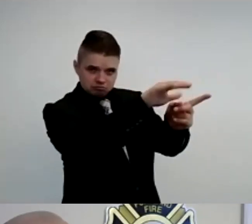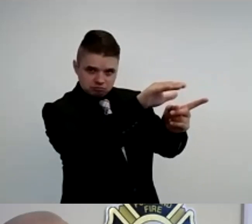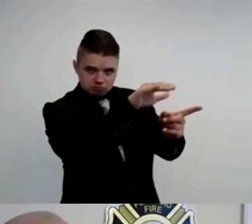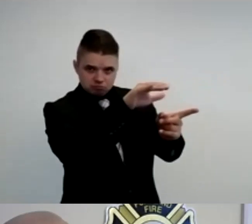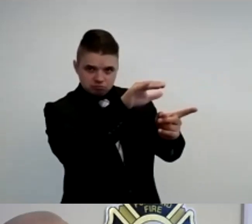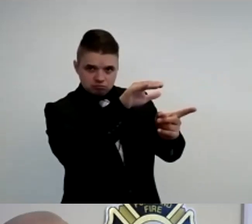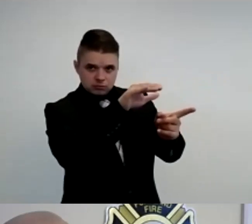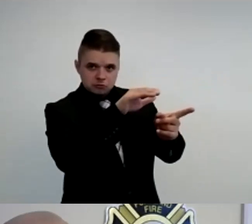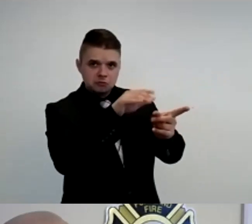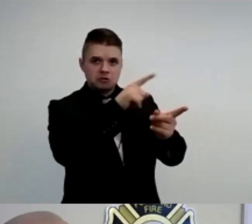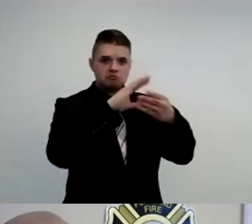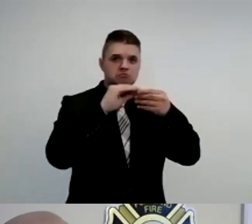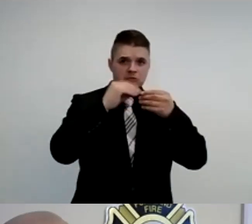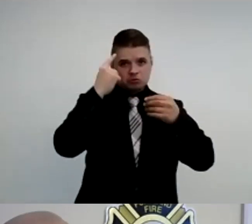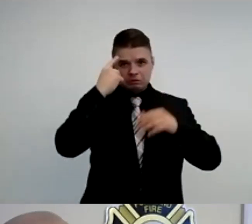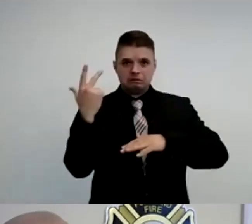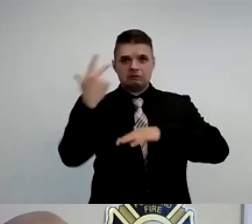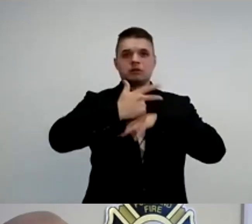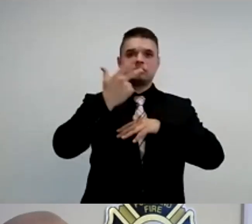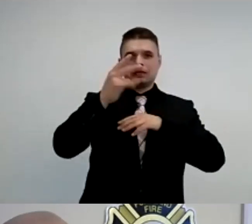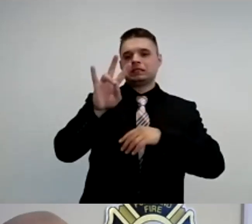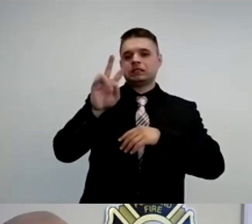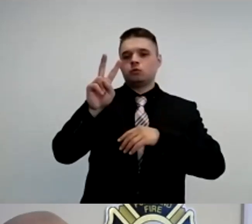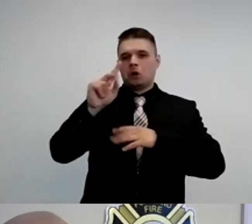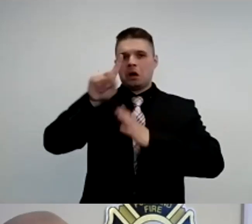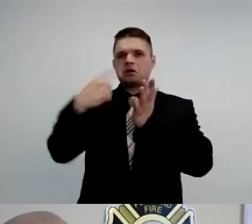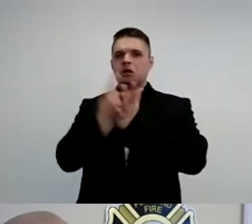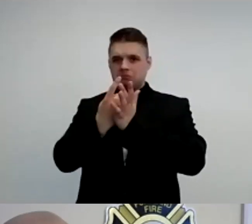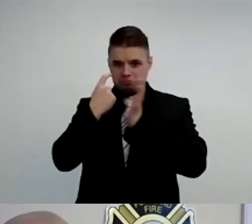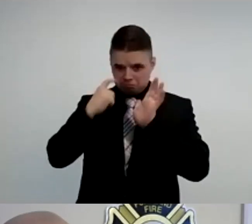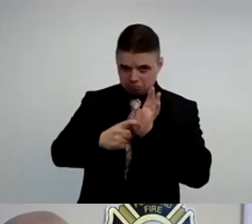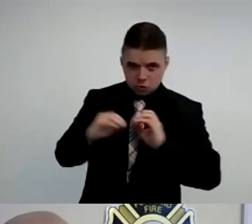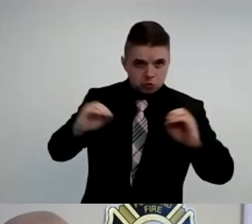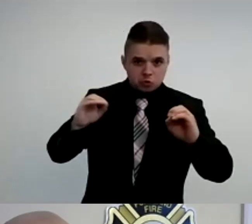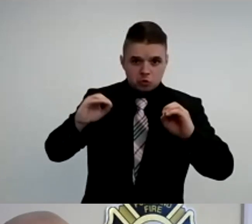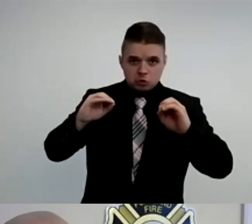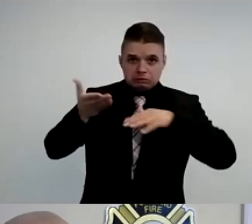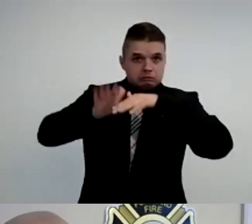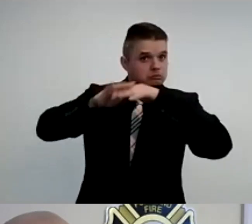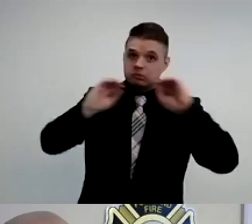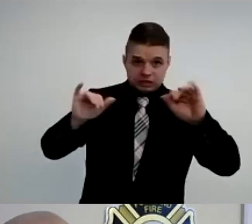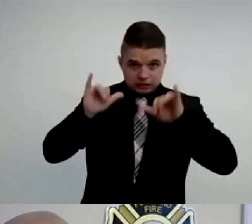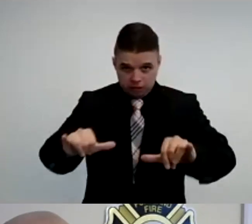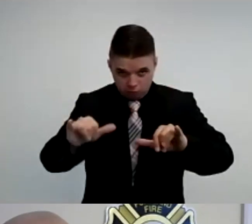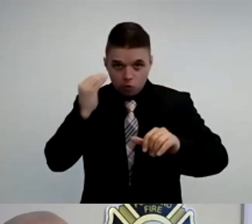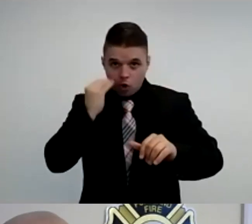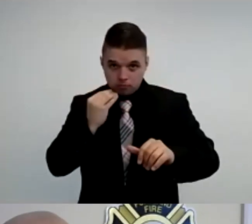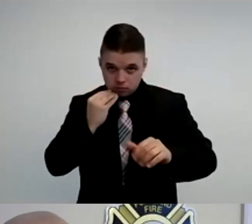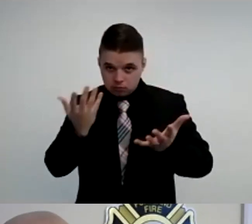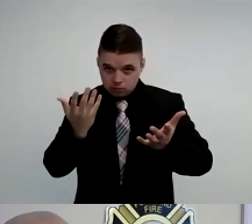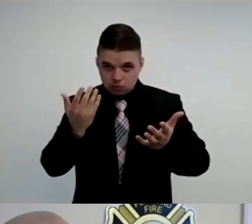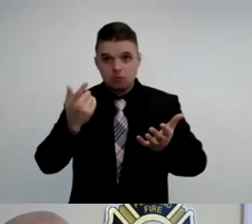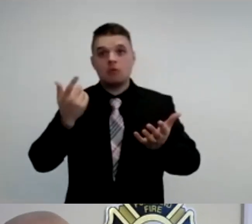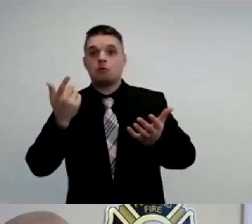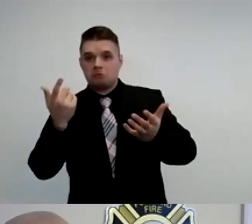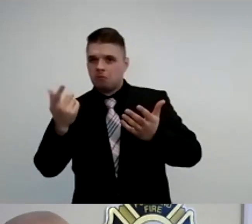hours after you're not showing symptoms to stay home. Are you guys looking at the possibility that it's longer? Because there was a woman who lives in Forest Grove